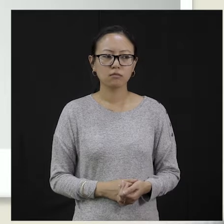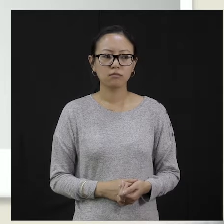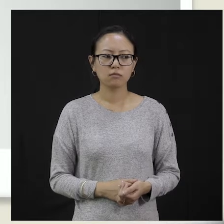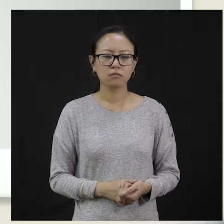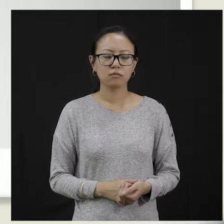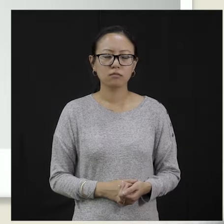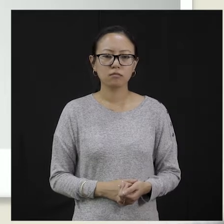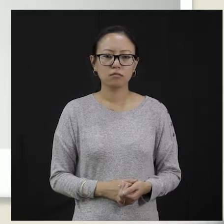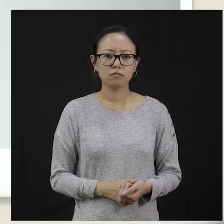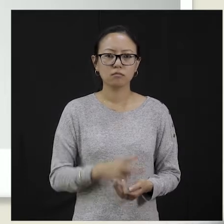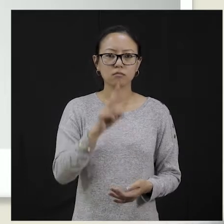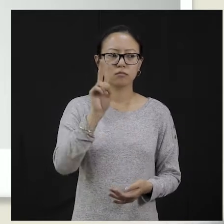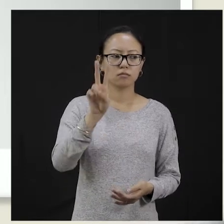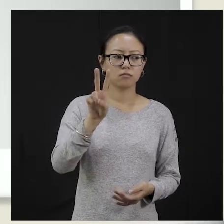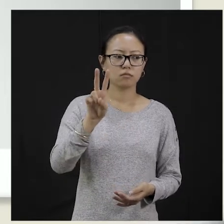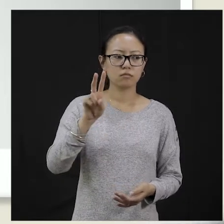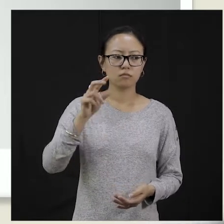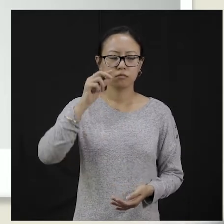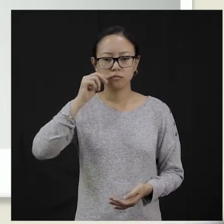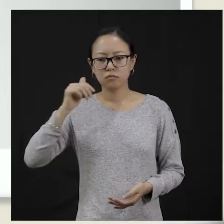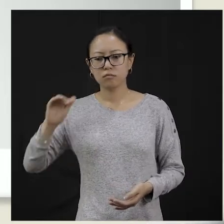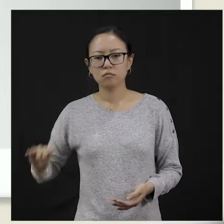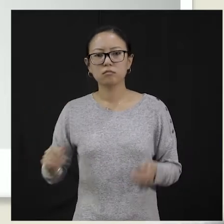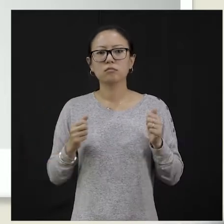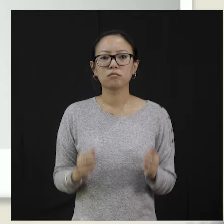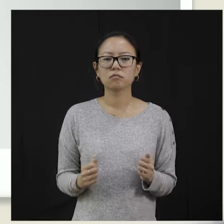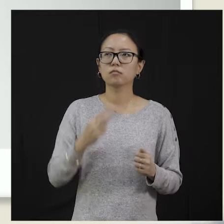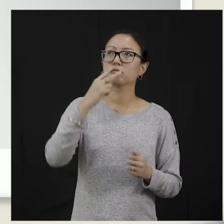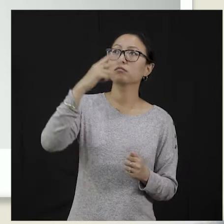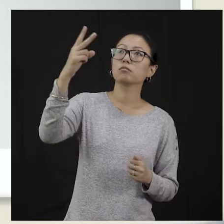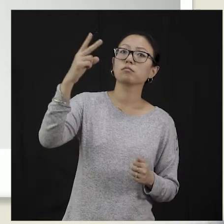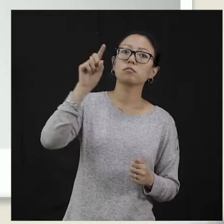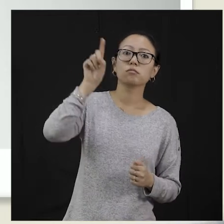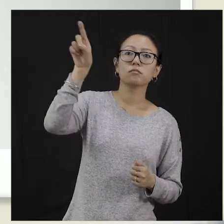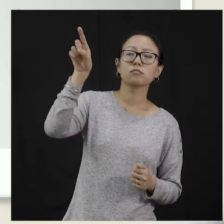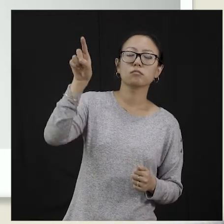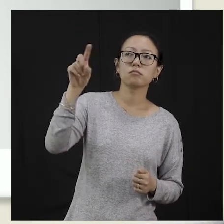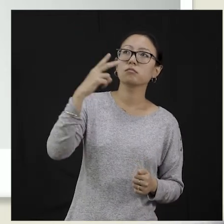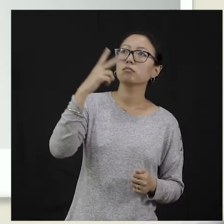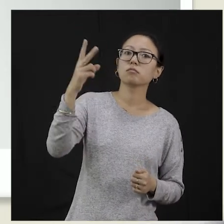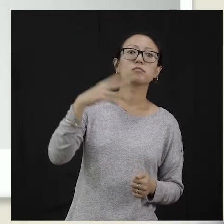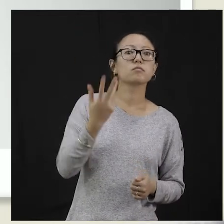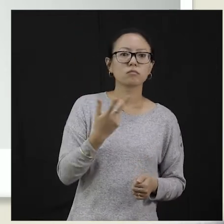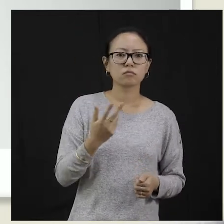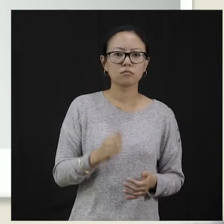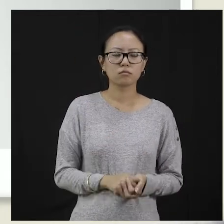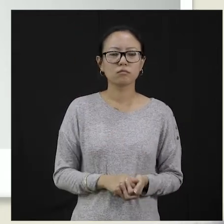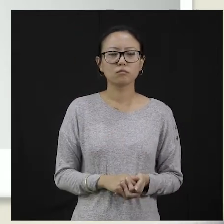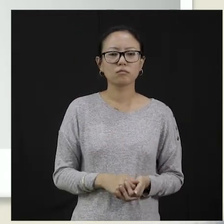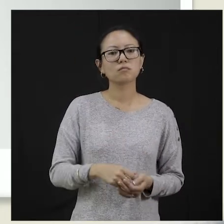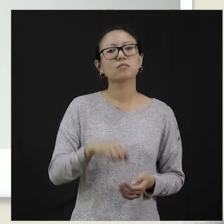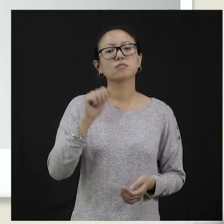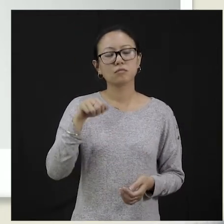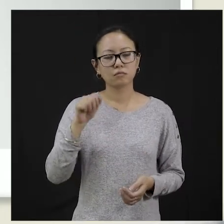did they see above them? What did they see above them? Yes,